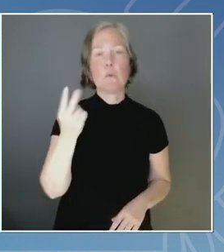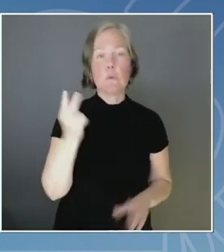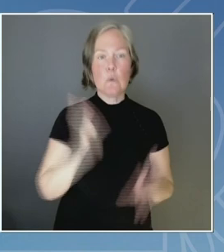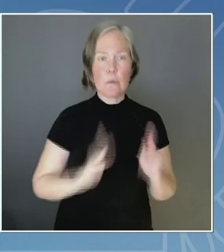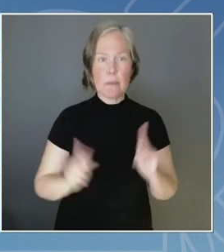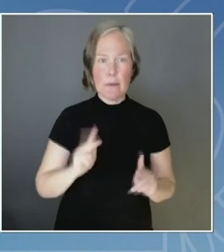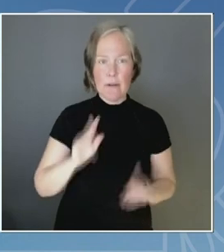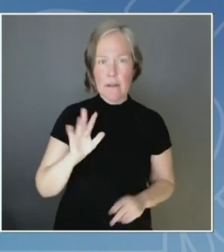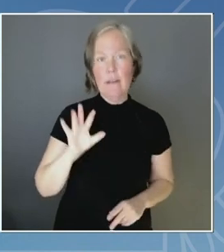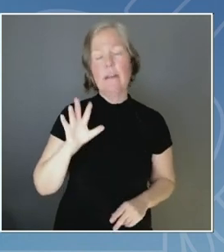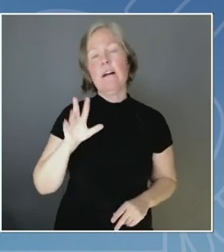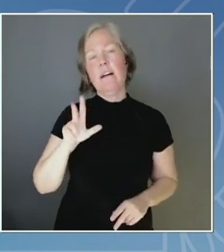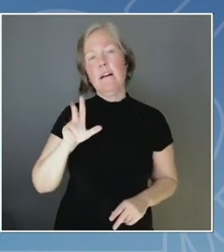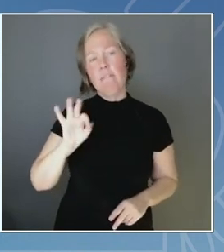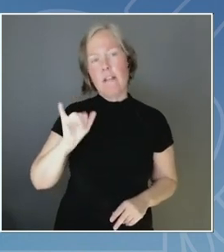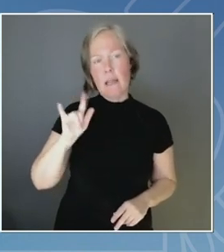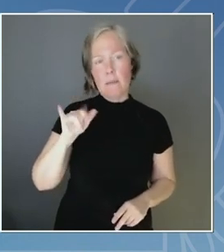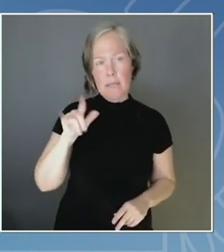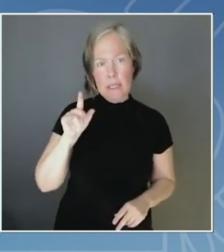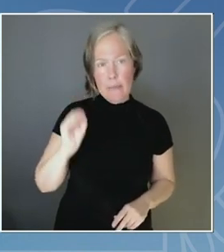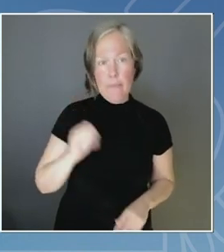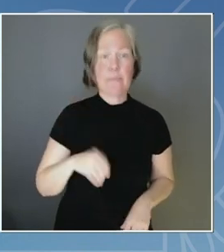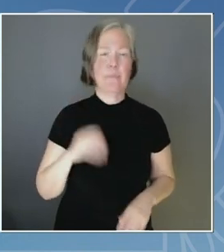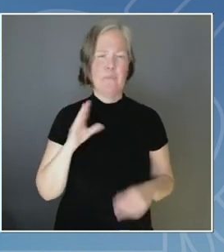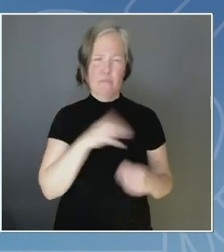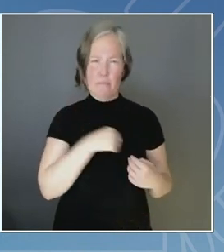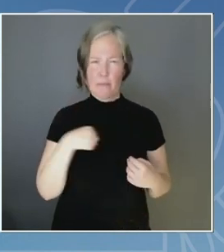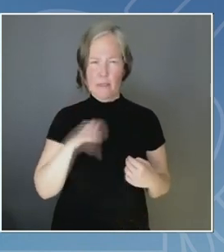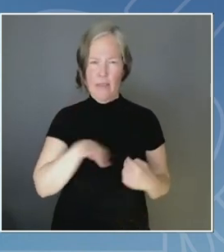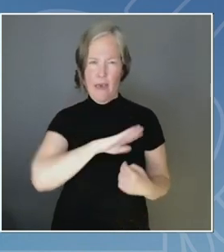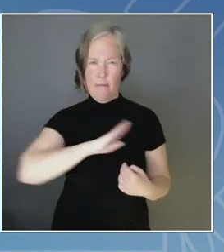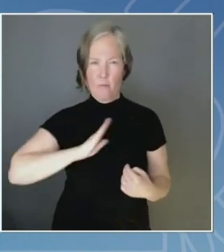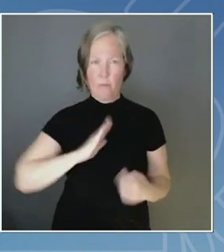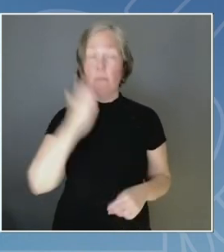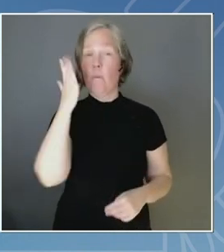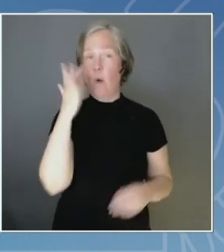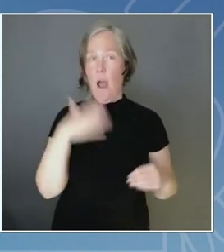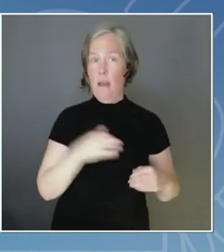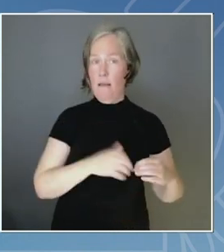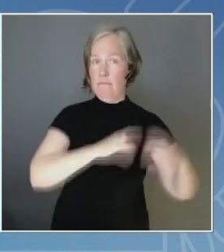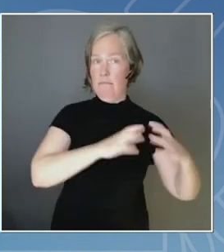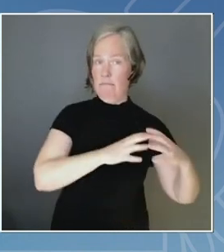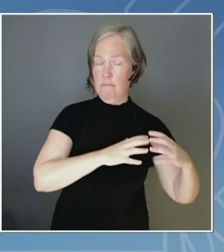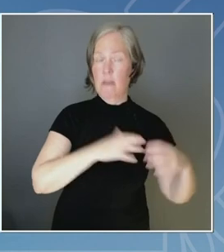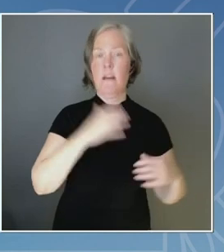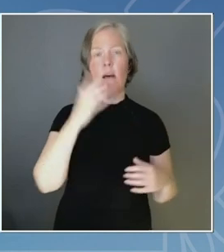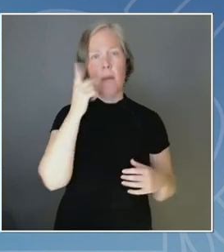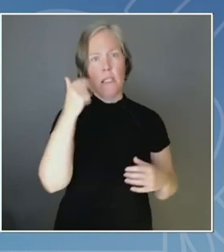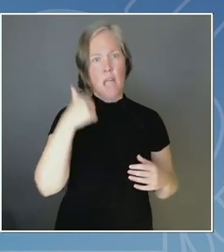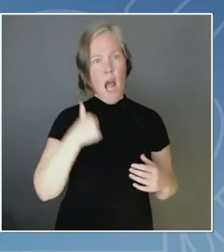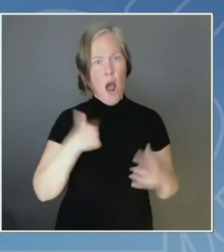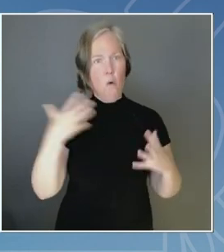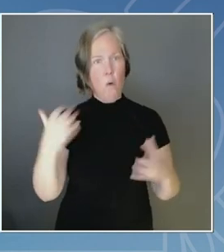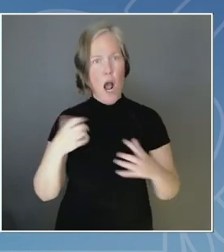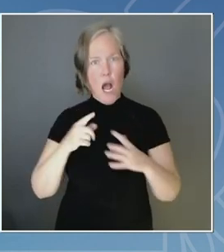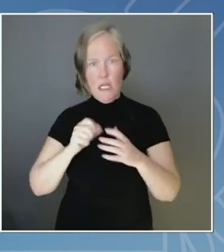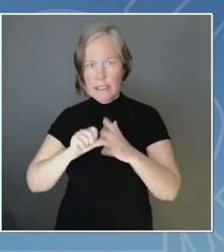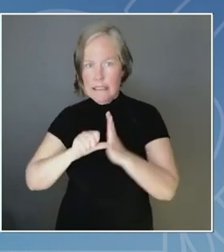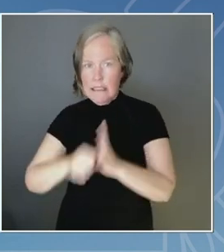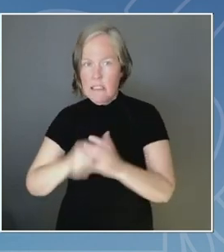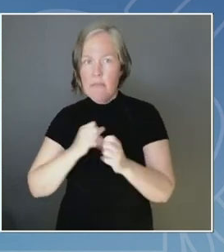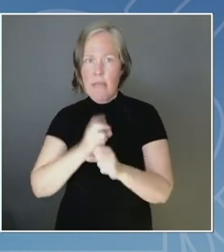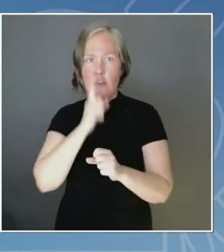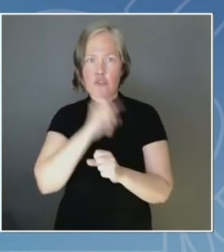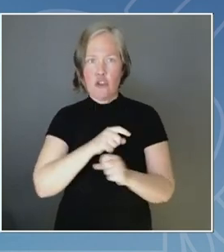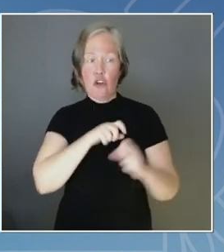on the advisory board. The reason I do, we started it is because I want to have a very well diversified advisory